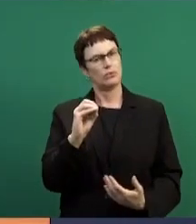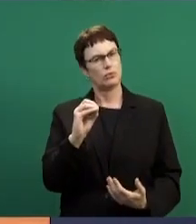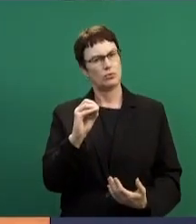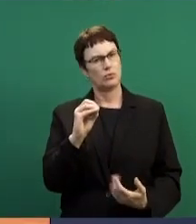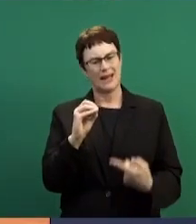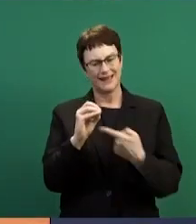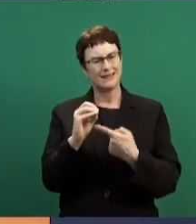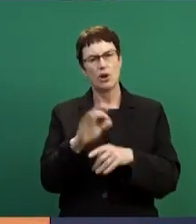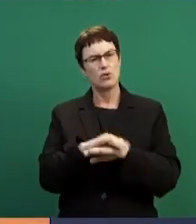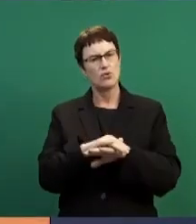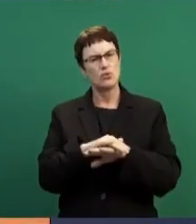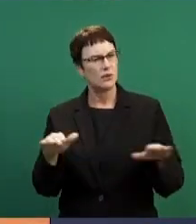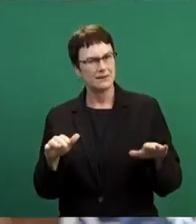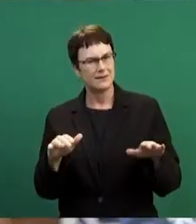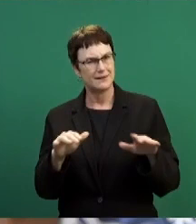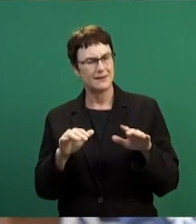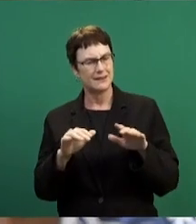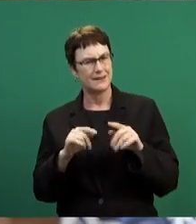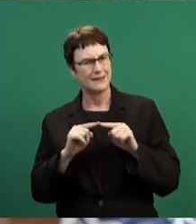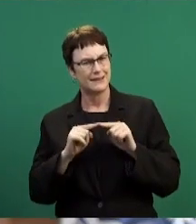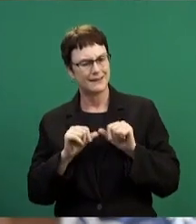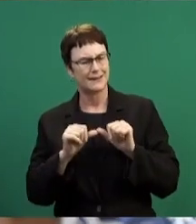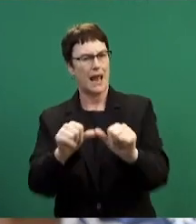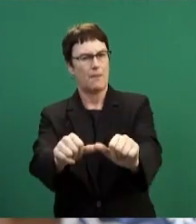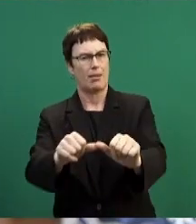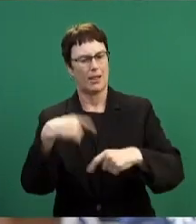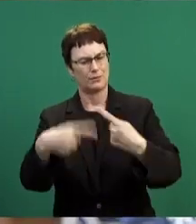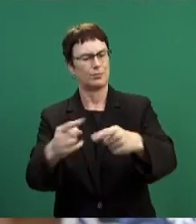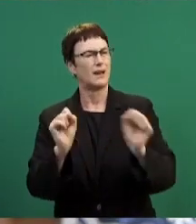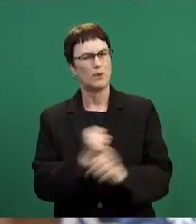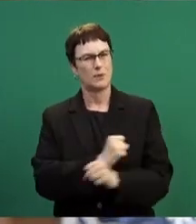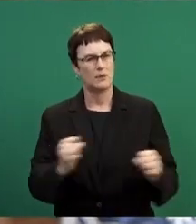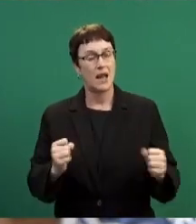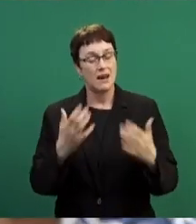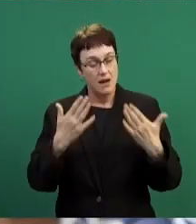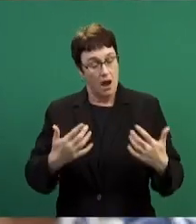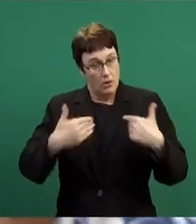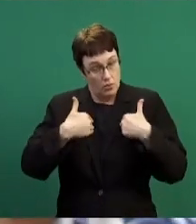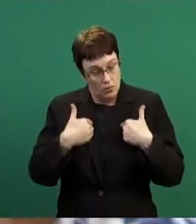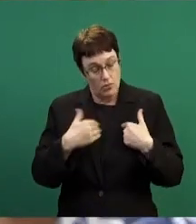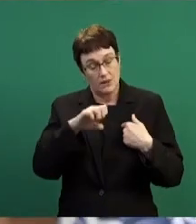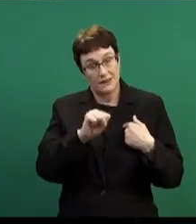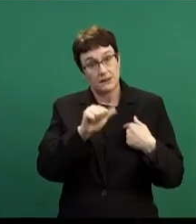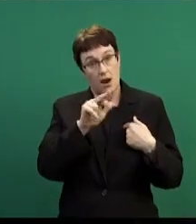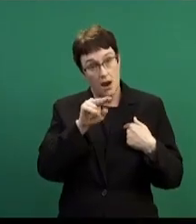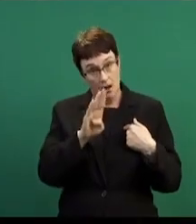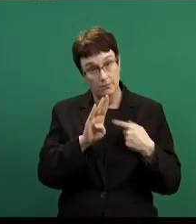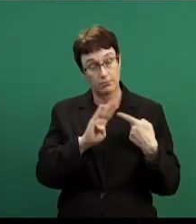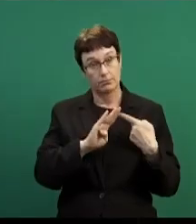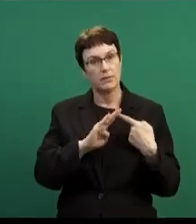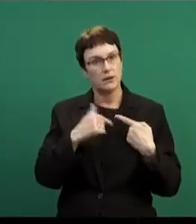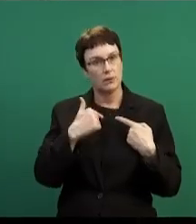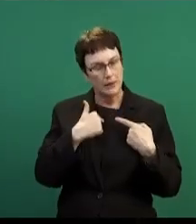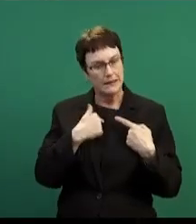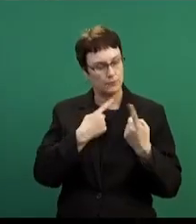either. There must be an answer in between somewhere. That is the conversation that the SAP and the Reserve Bank is having.